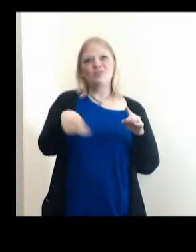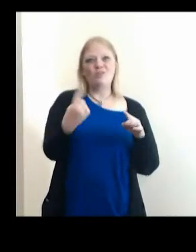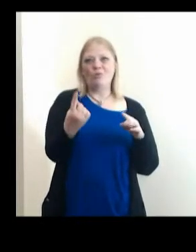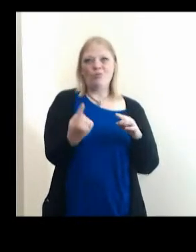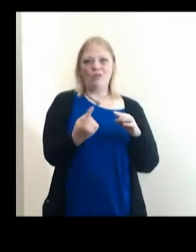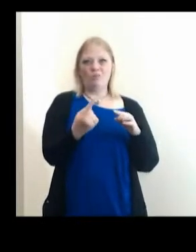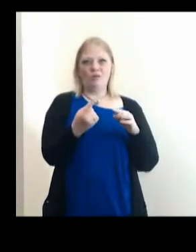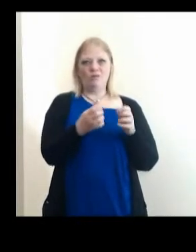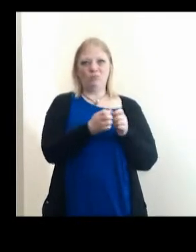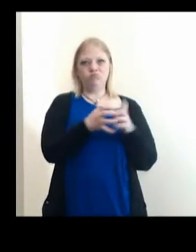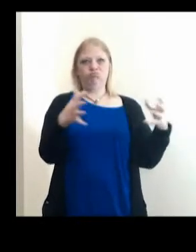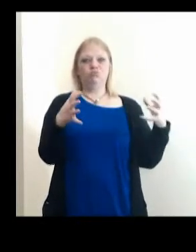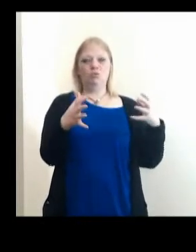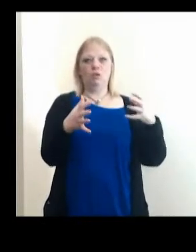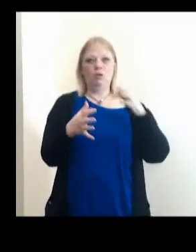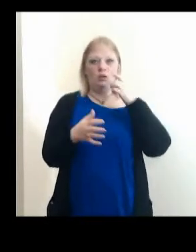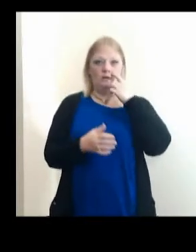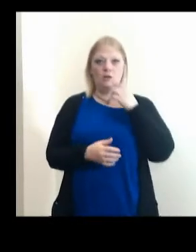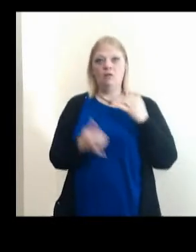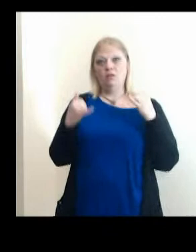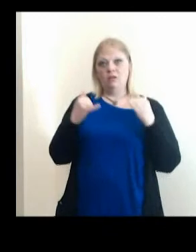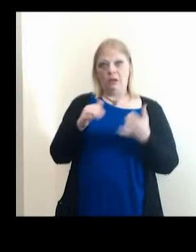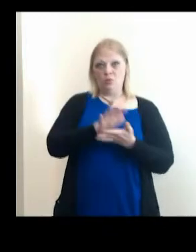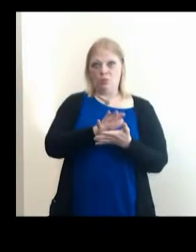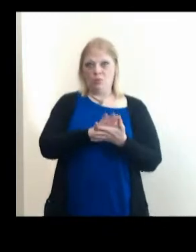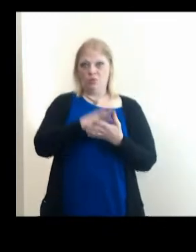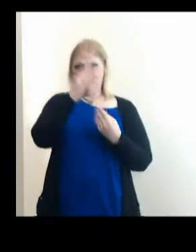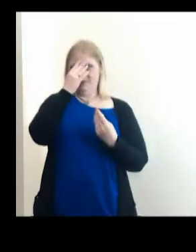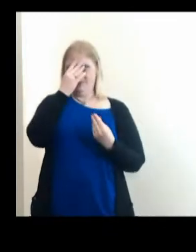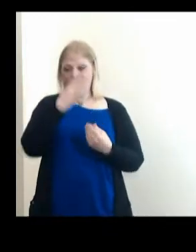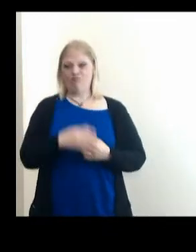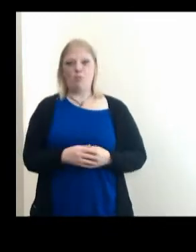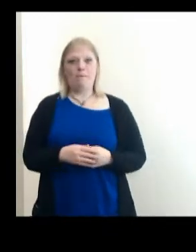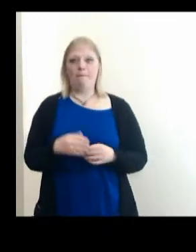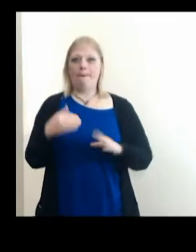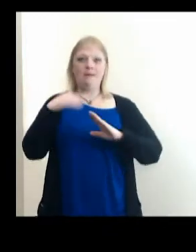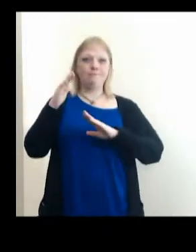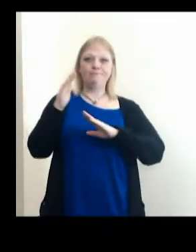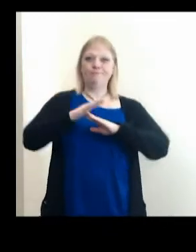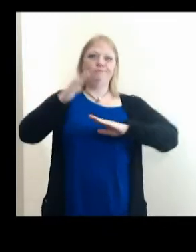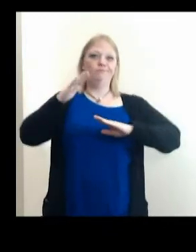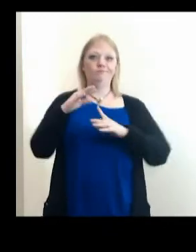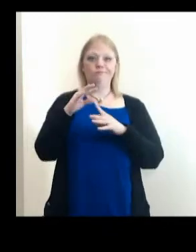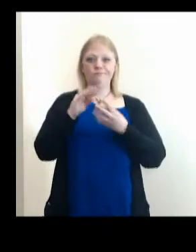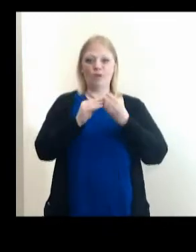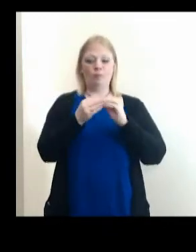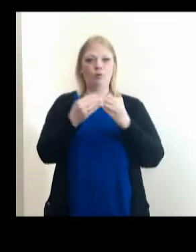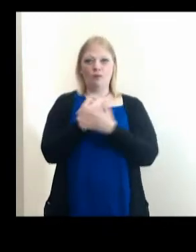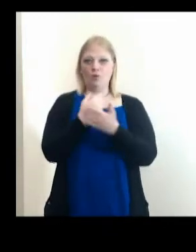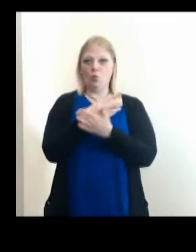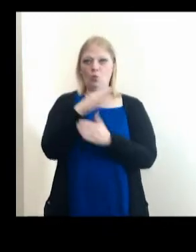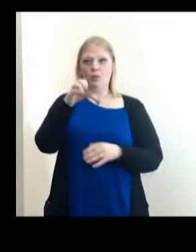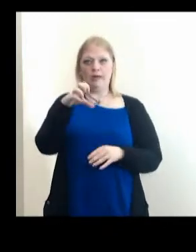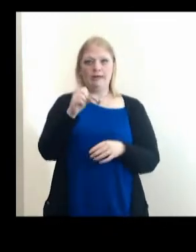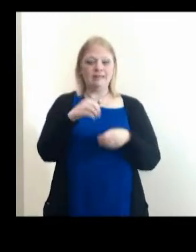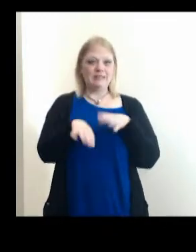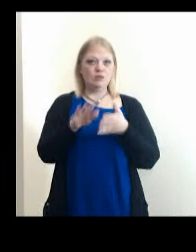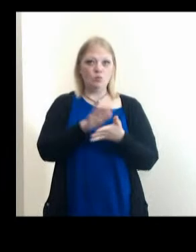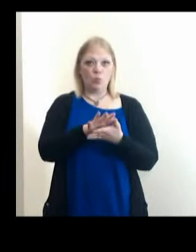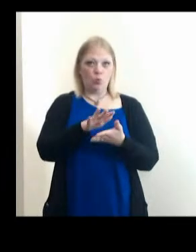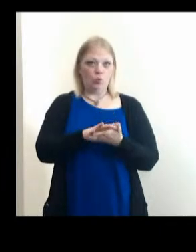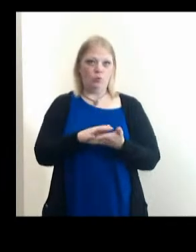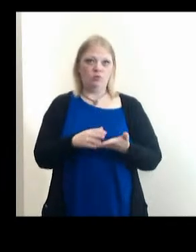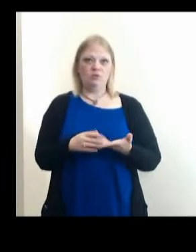cases. And if you look at schools, we had the highest number of new cases in schools,